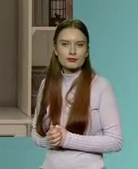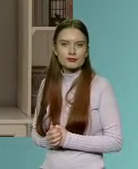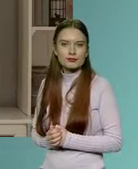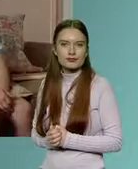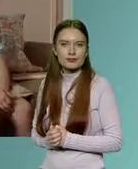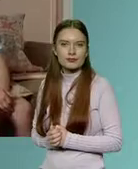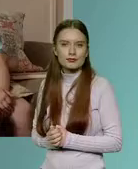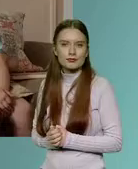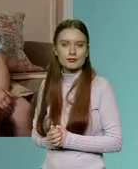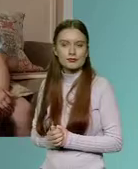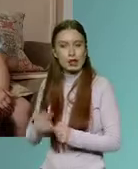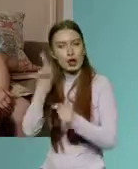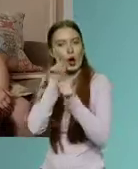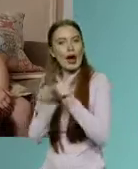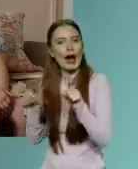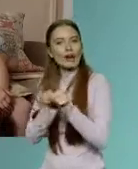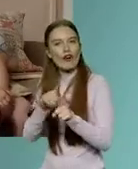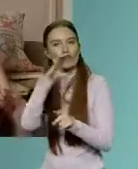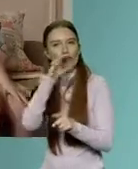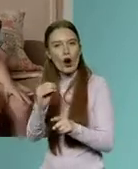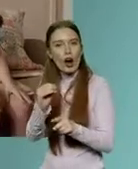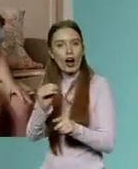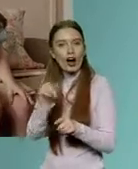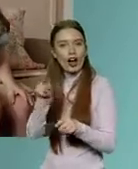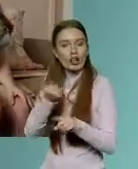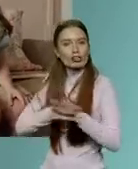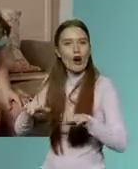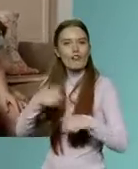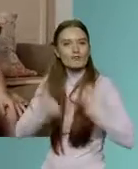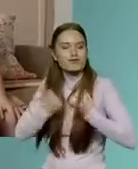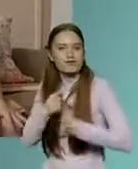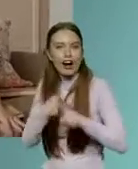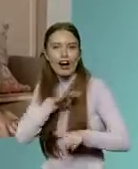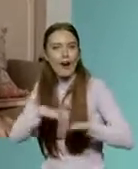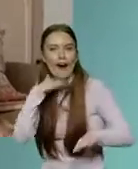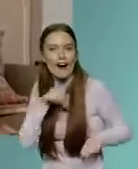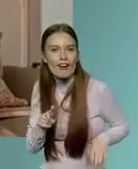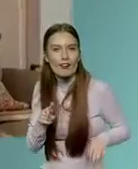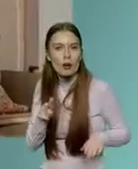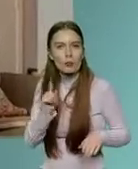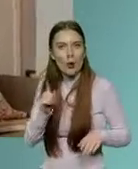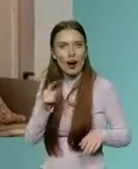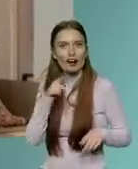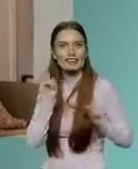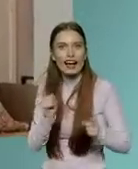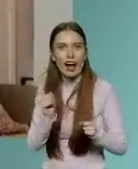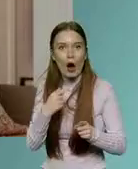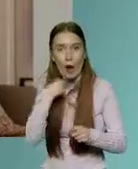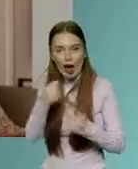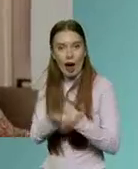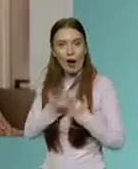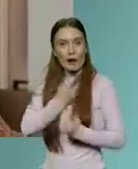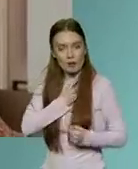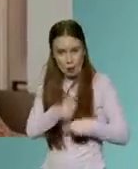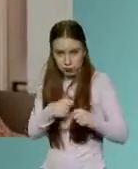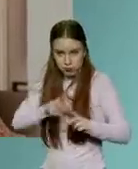Looks like you're the fox, and you're not fast enough to catch the hare. That's it! I gotta make myself as fast as the insides of a saurus. I don't